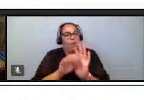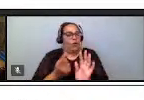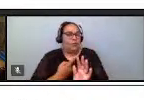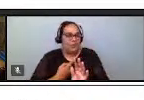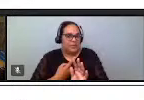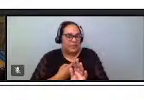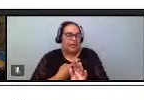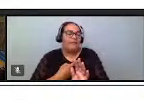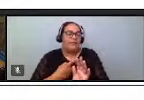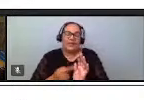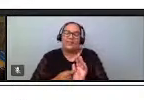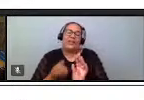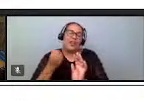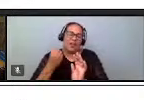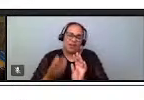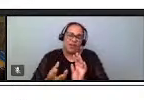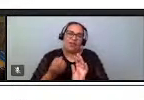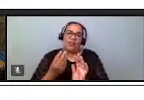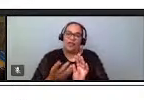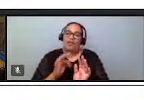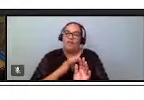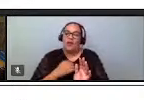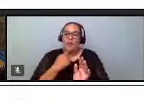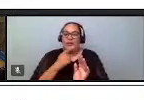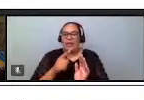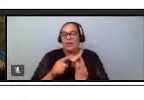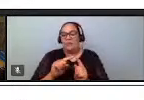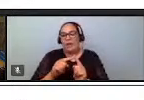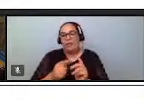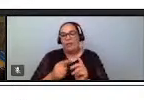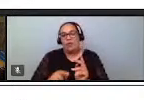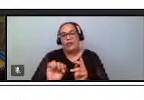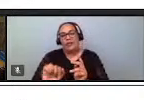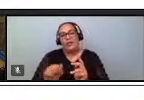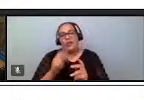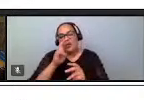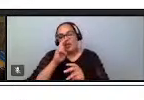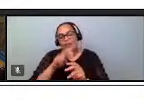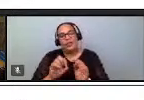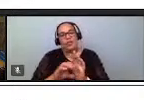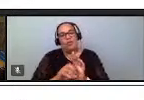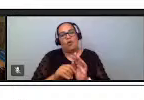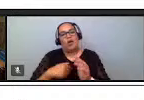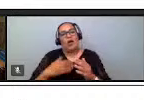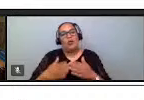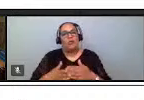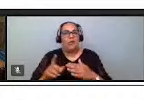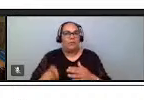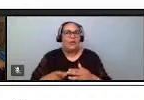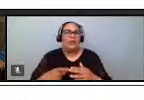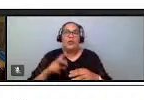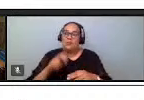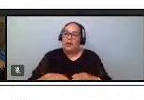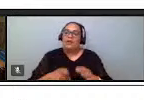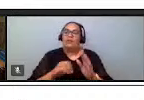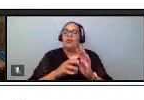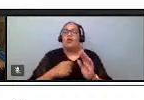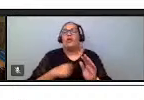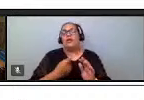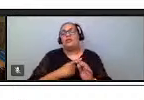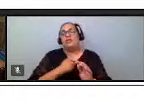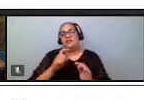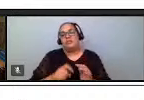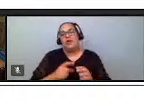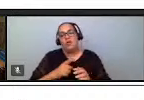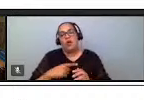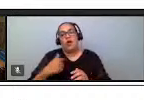and this a lot of it is as I always say to my friends at tnp we need to Market our Port we must Market ourselves